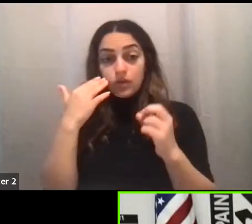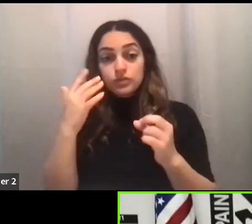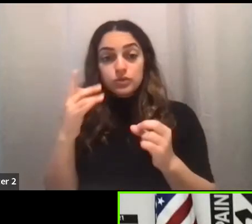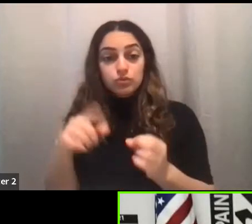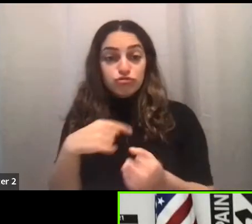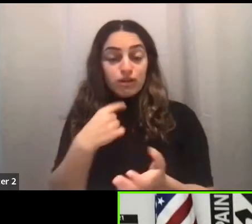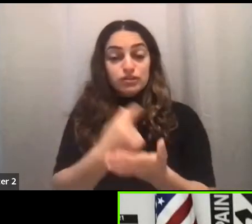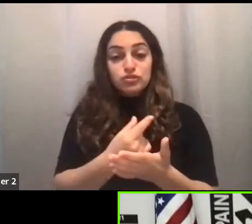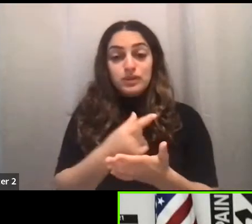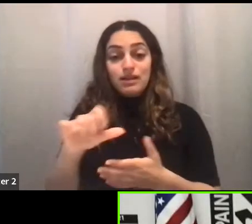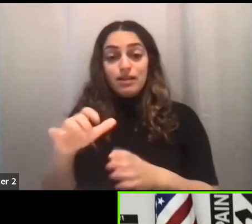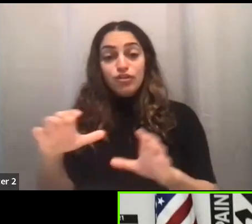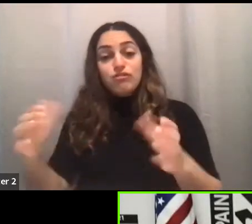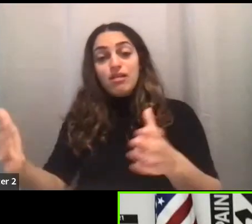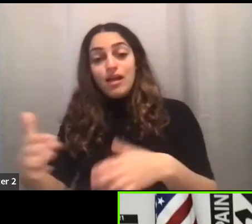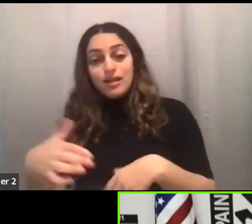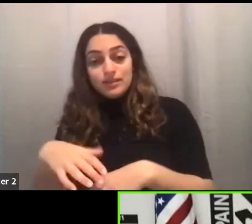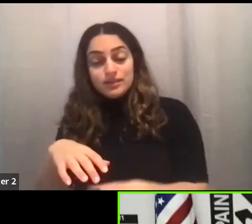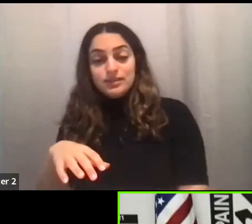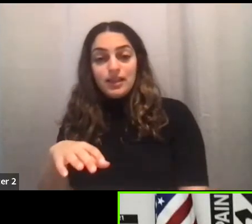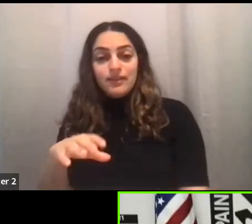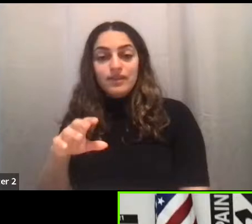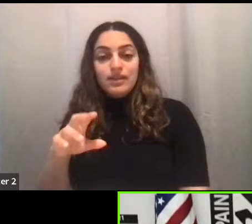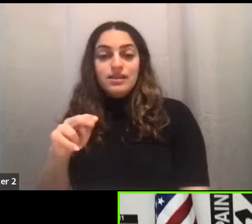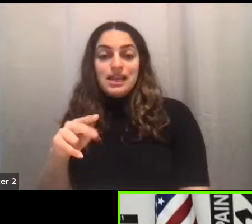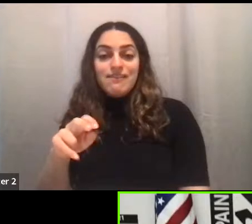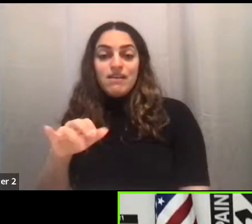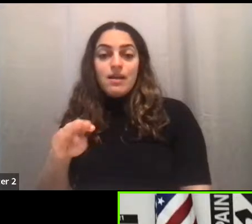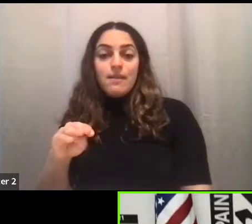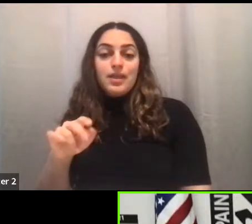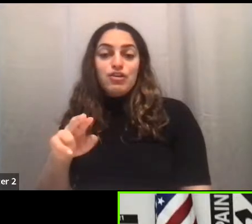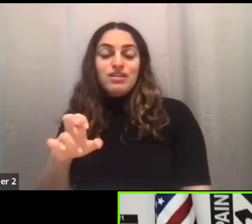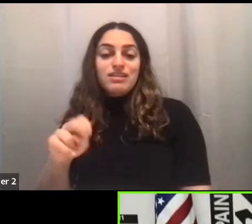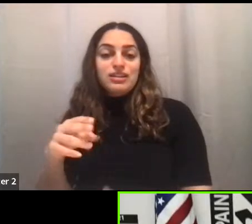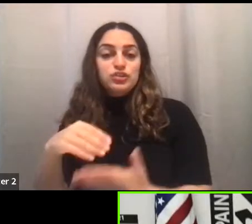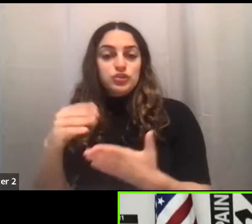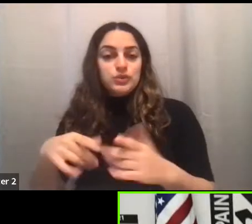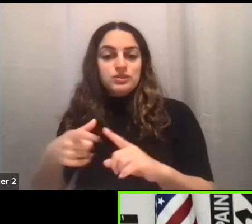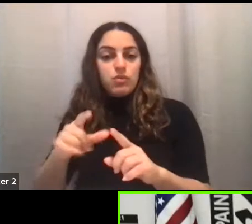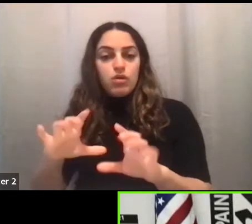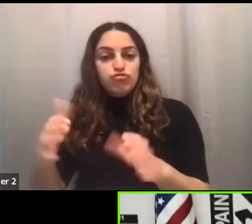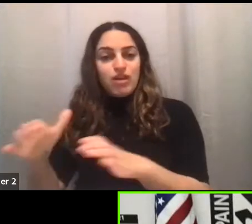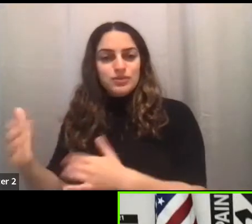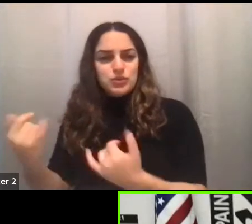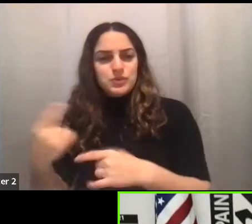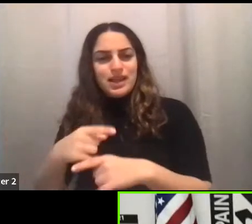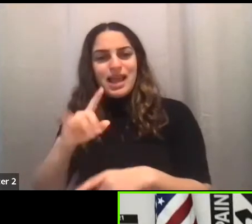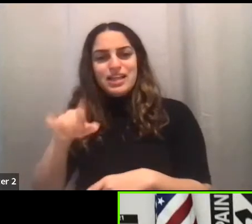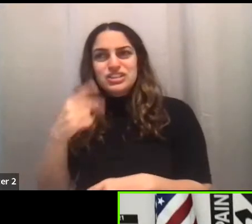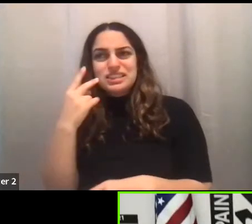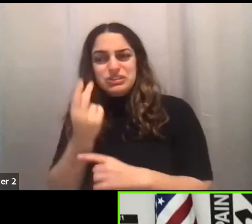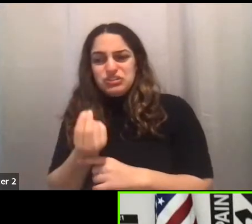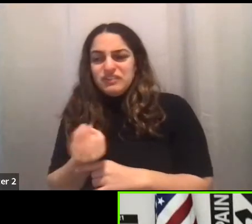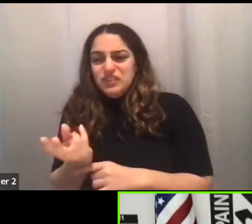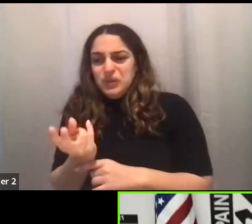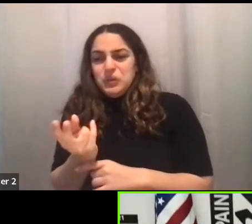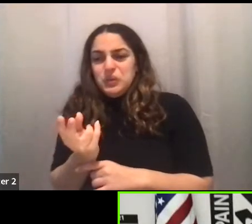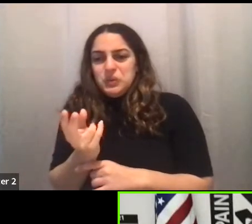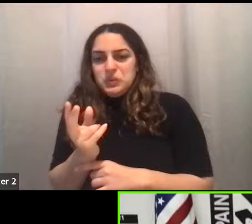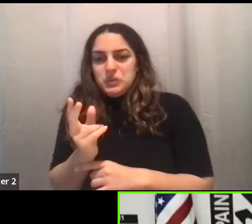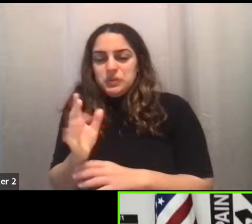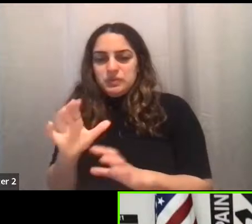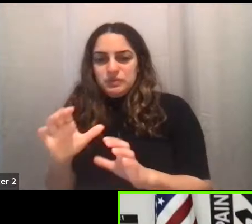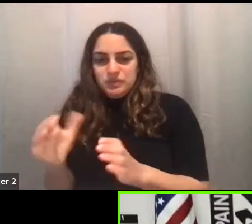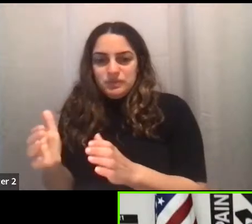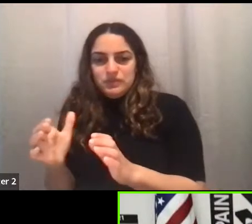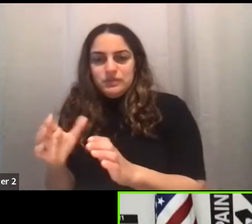tribes on june 10th and today i see just a handful of trades that go there and say we're here our doors are open so i